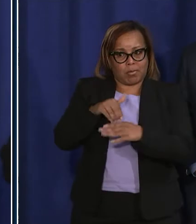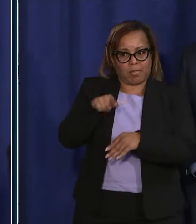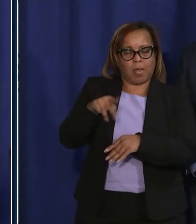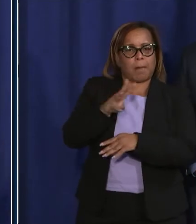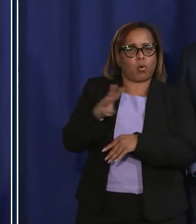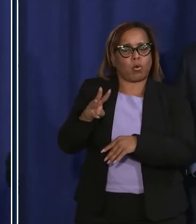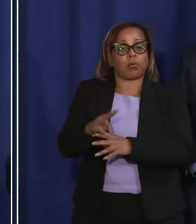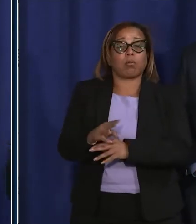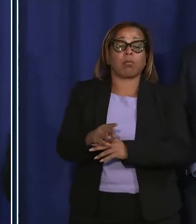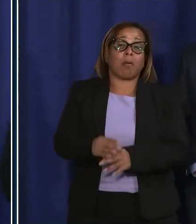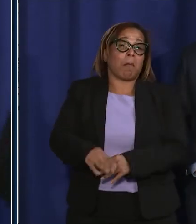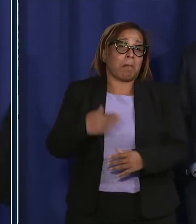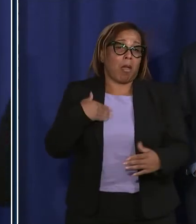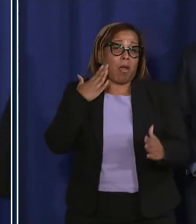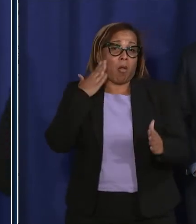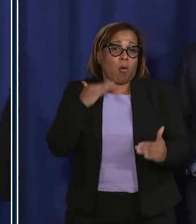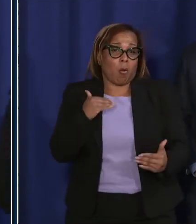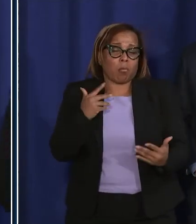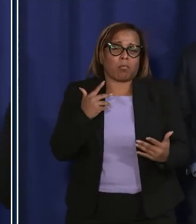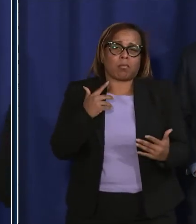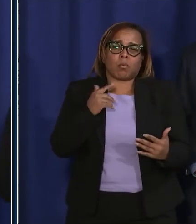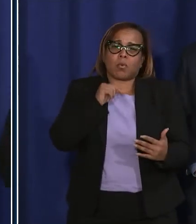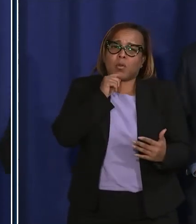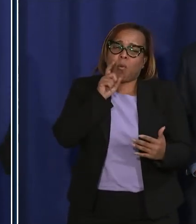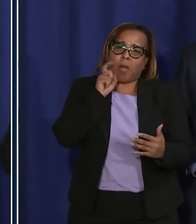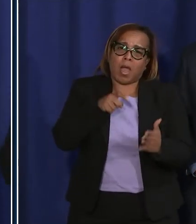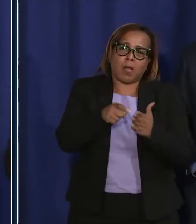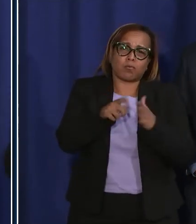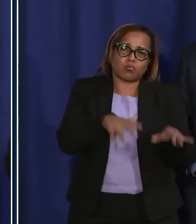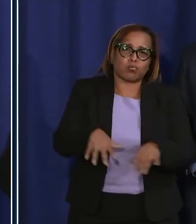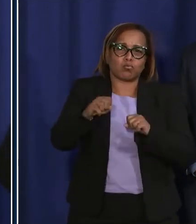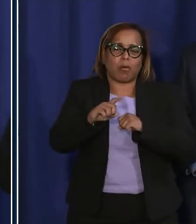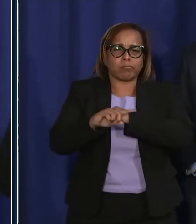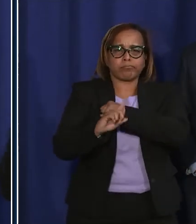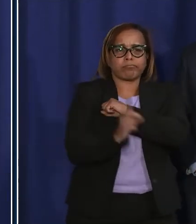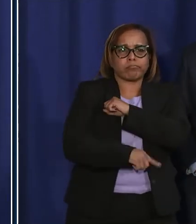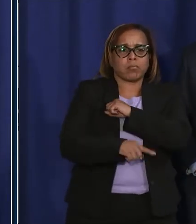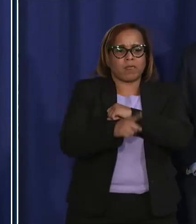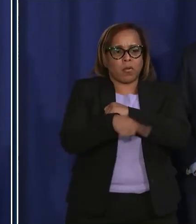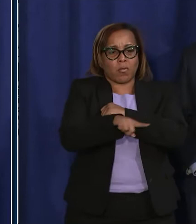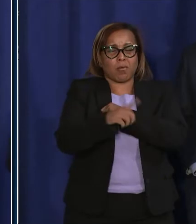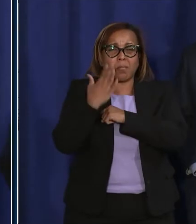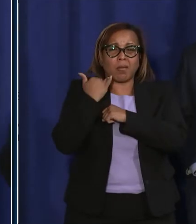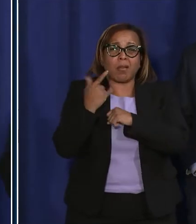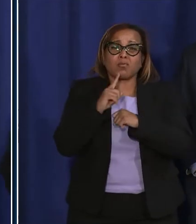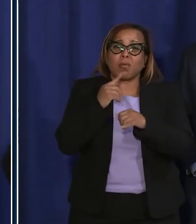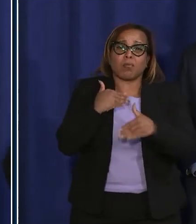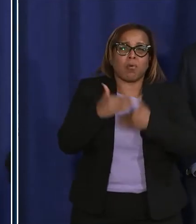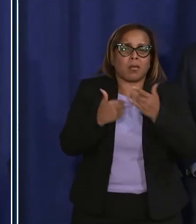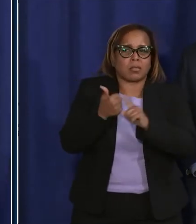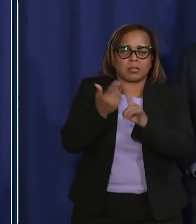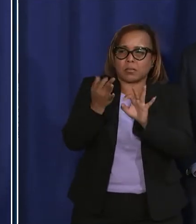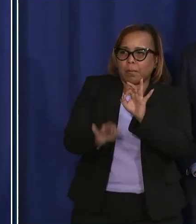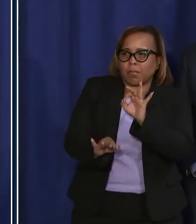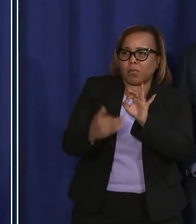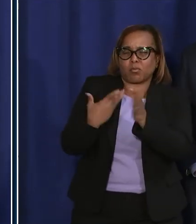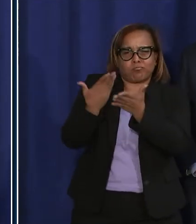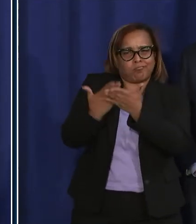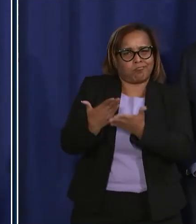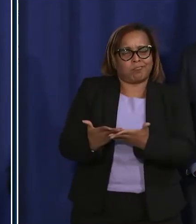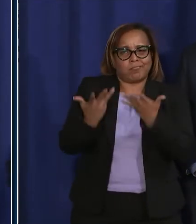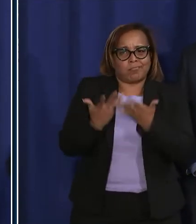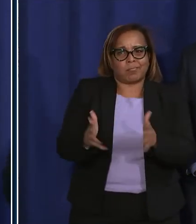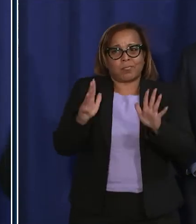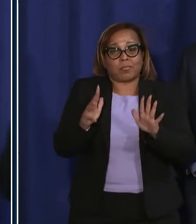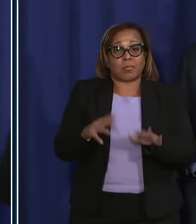And my hope is that we don't have to take any actions for folks, because it's a simple process, as we've demonstrated over and over again. You